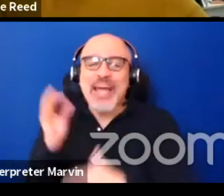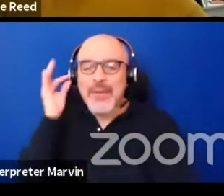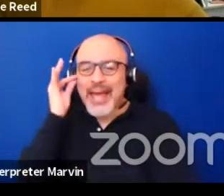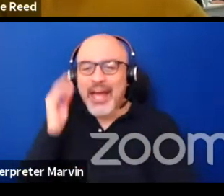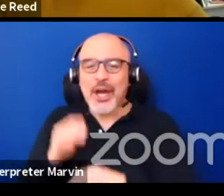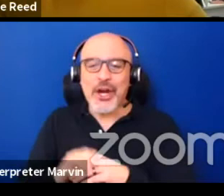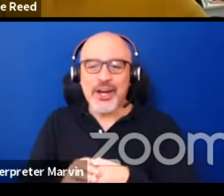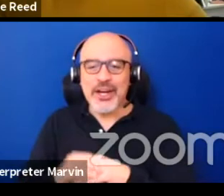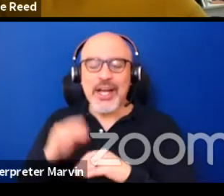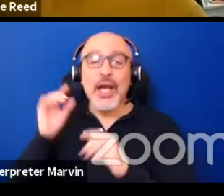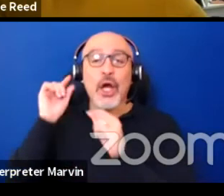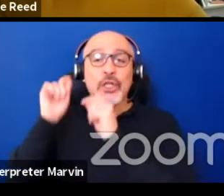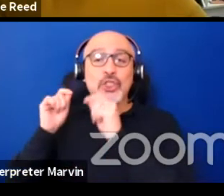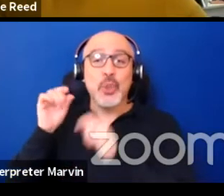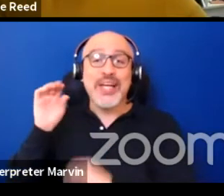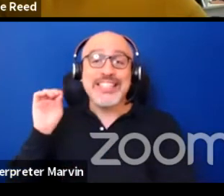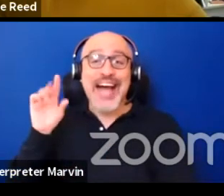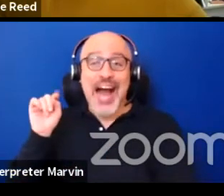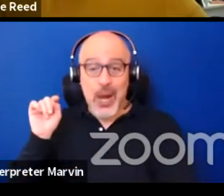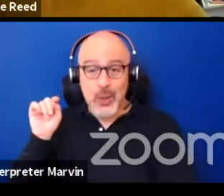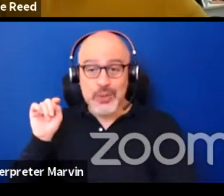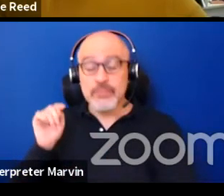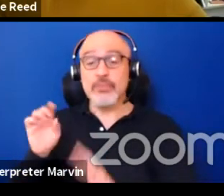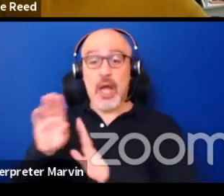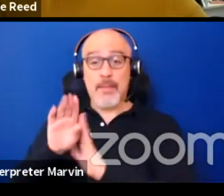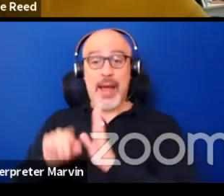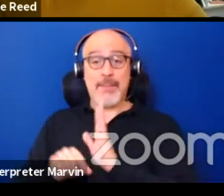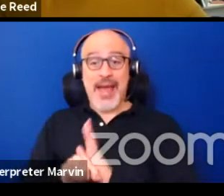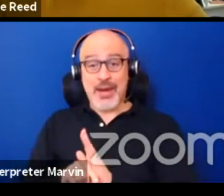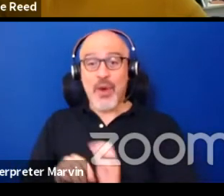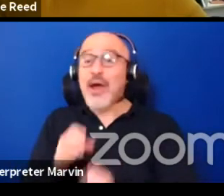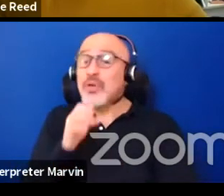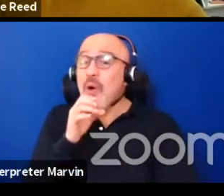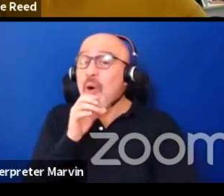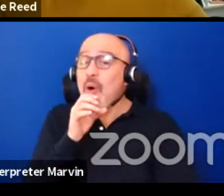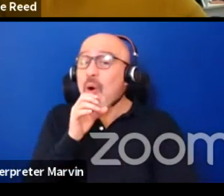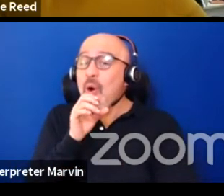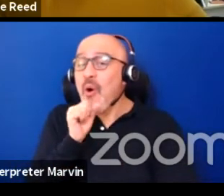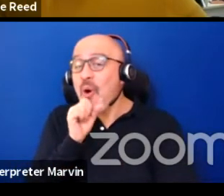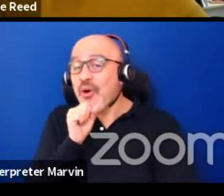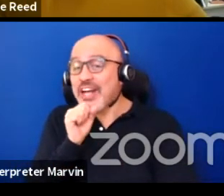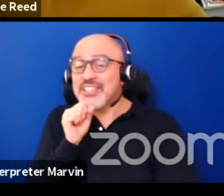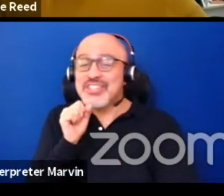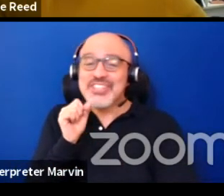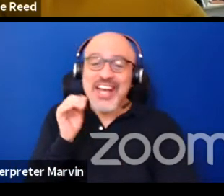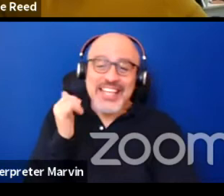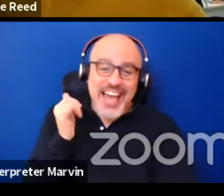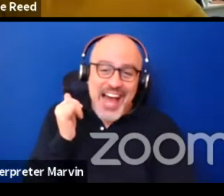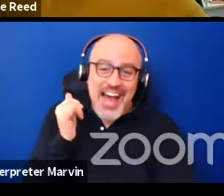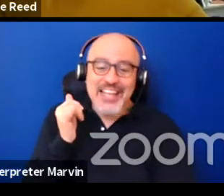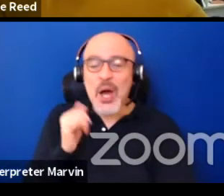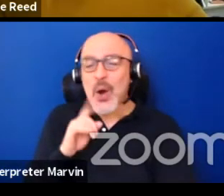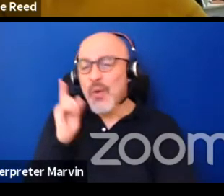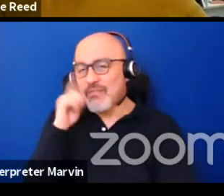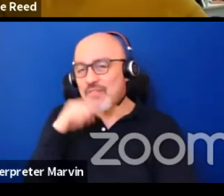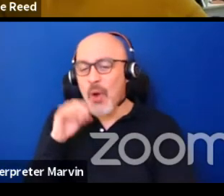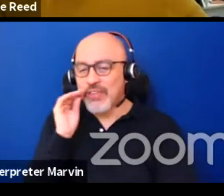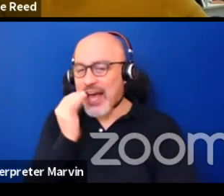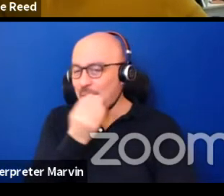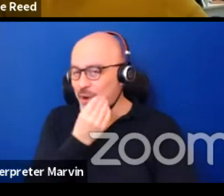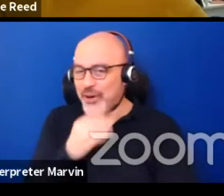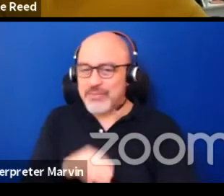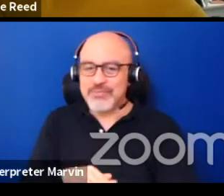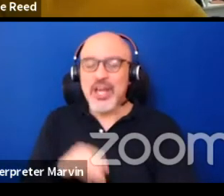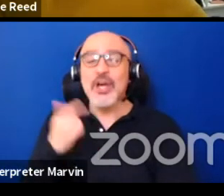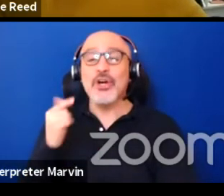twist out. In my background, I have a orange and kind of yellow faux flower. I'm wearing a